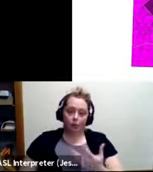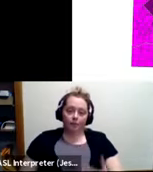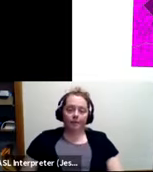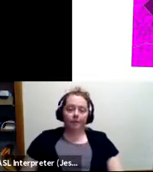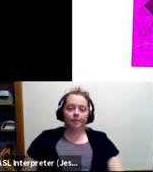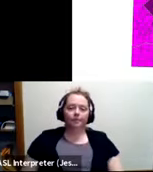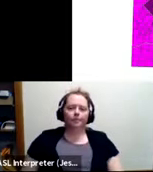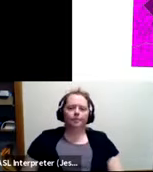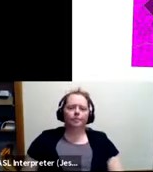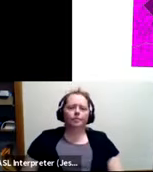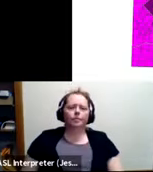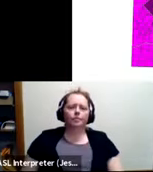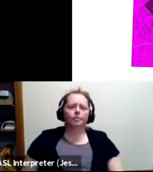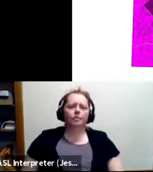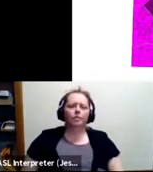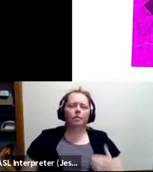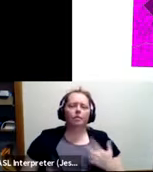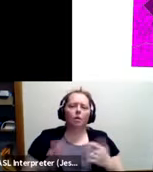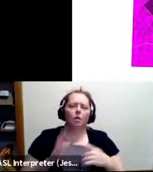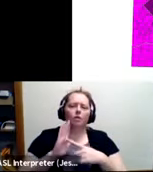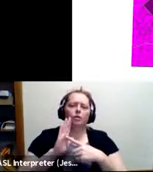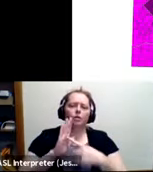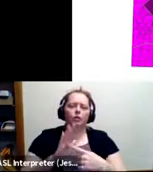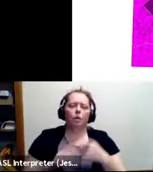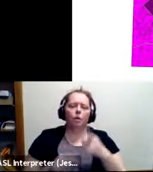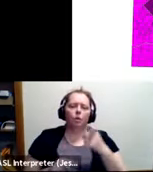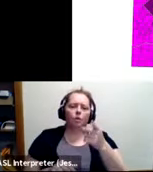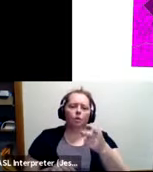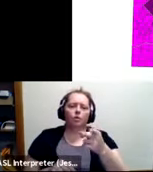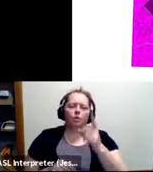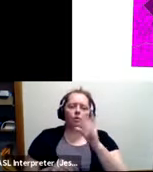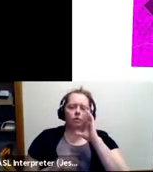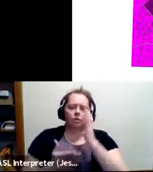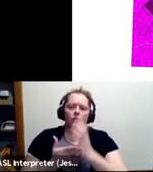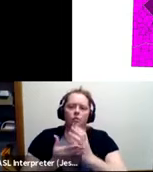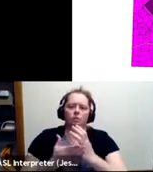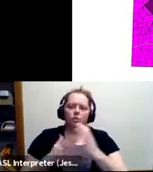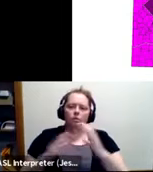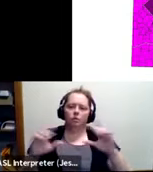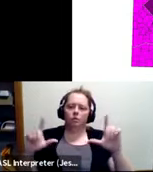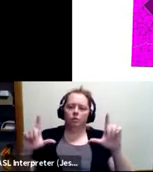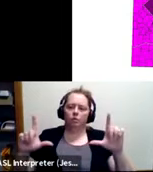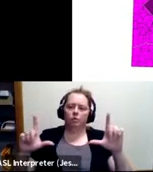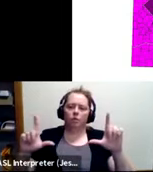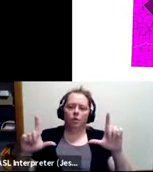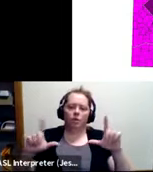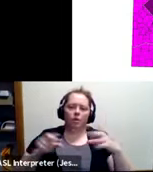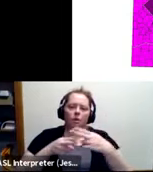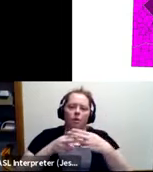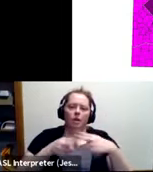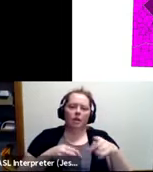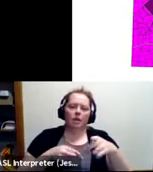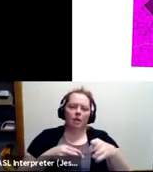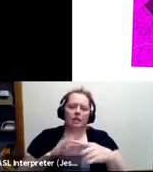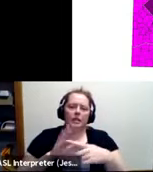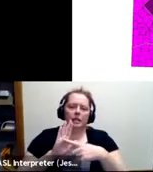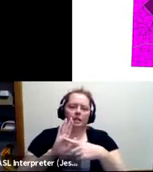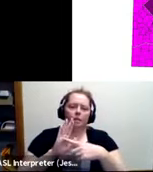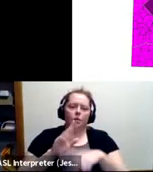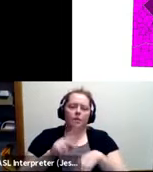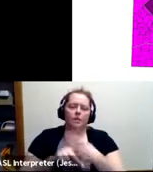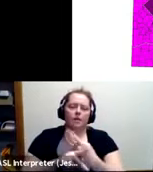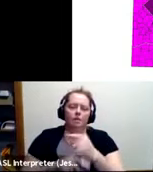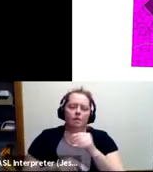So I just wanted to show this slide really quickly. This is an example of a type of discrimination protection. This